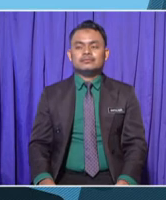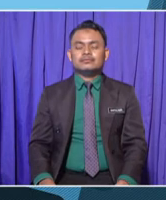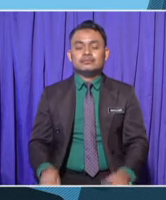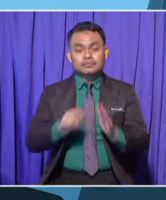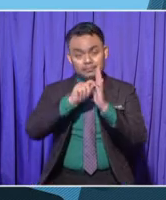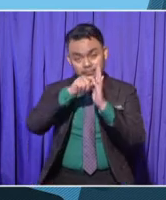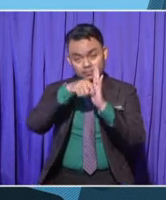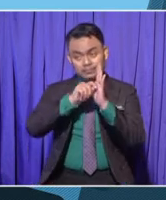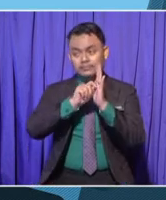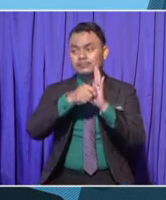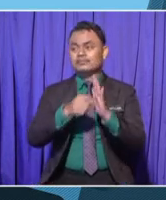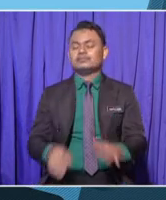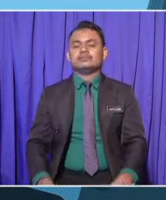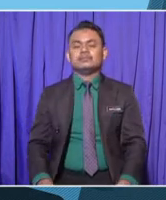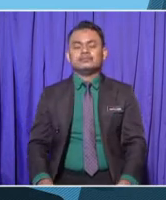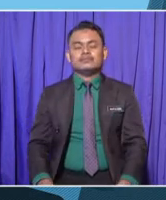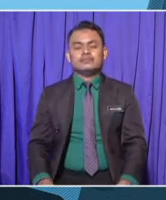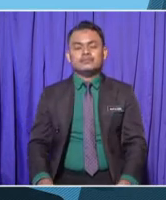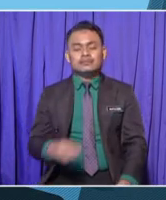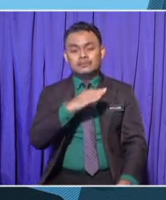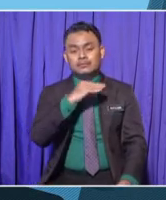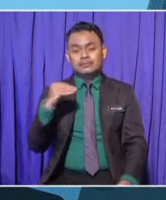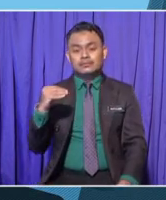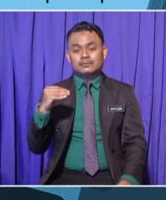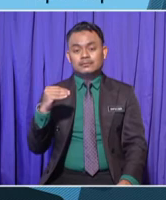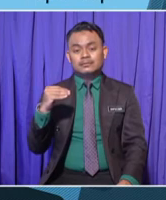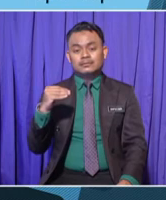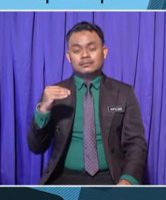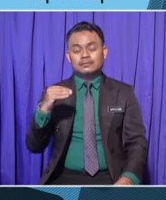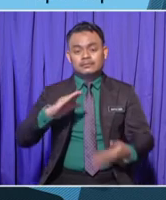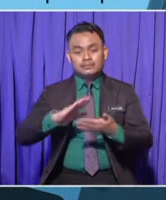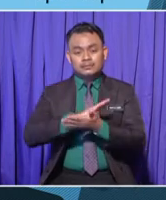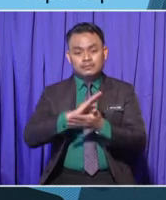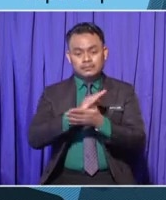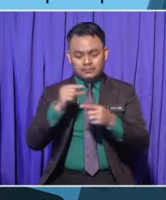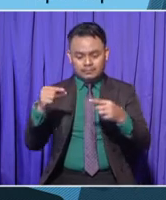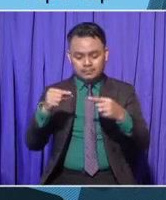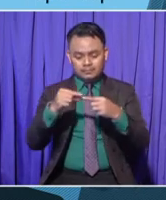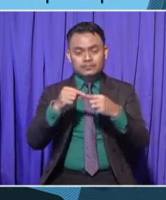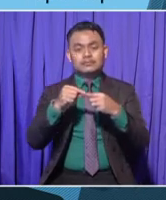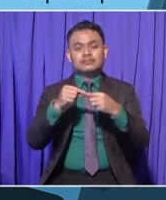a key, and a paper clip.